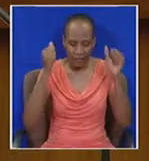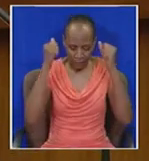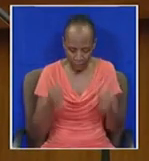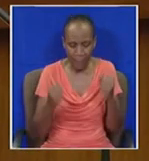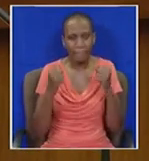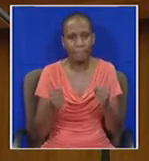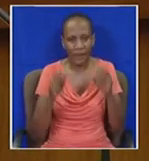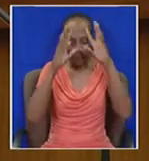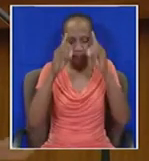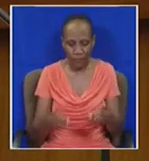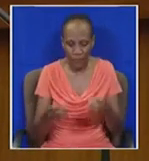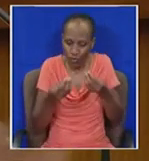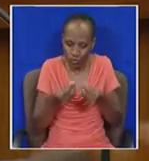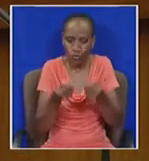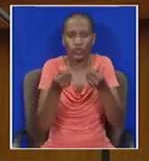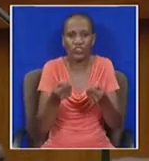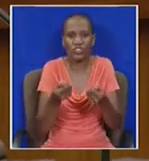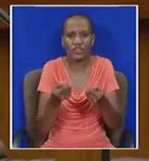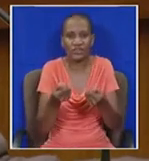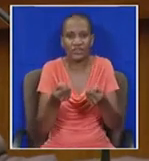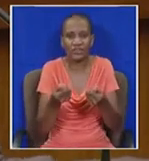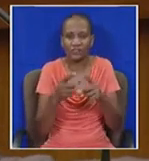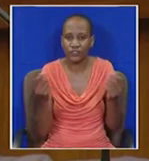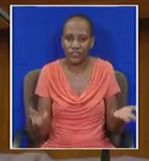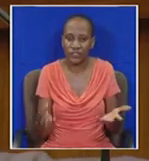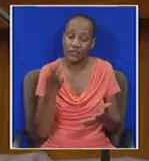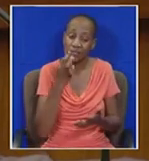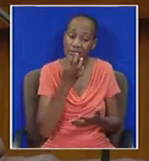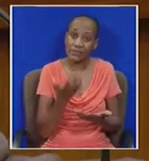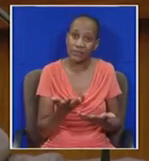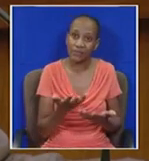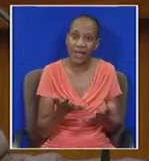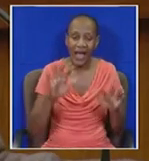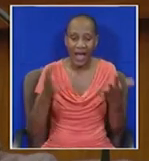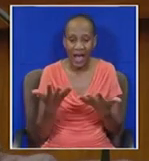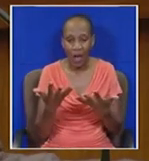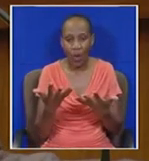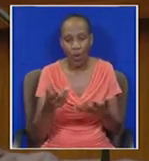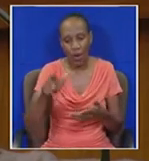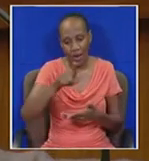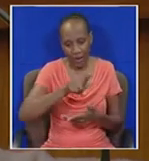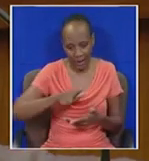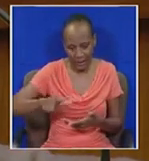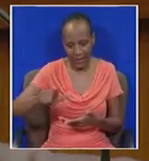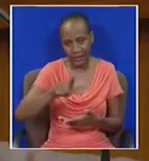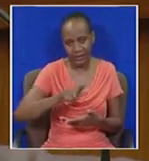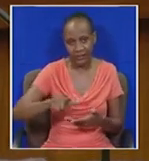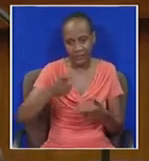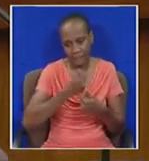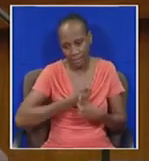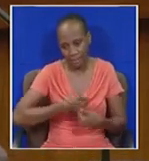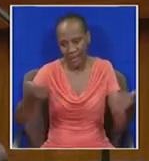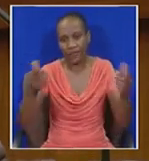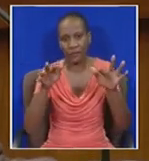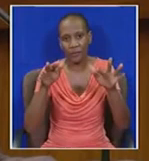taken. And that resolution refers specifically to the expropriation of land without